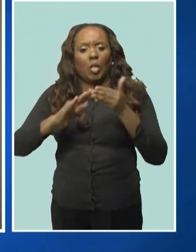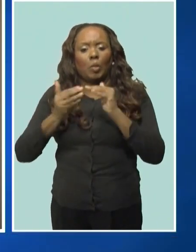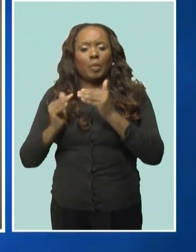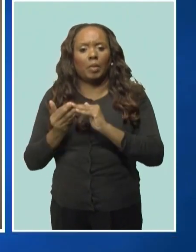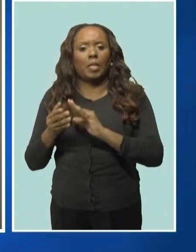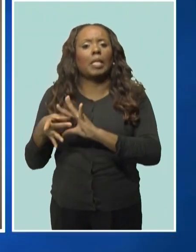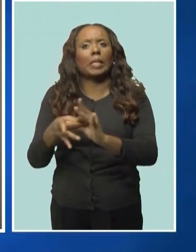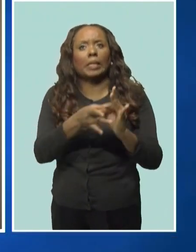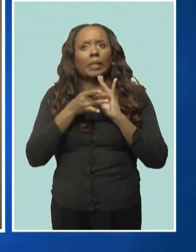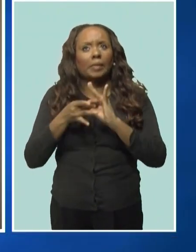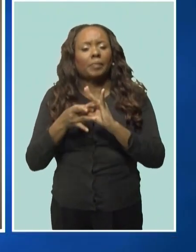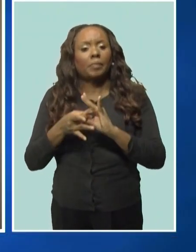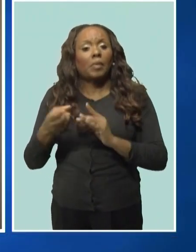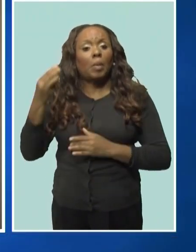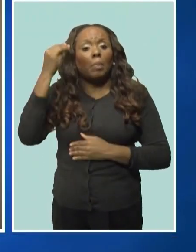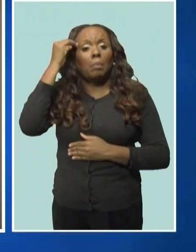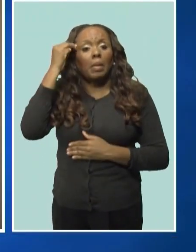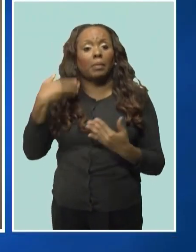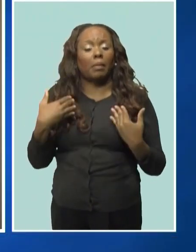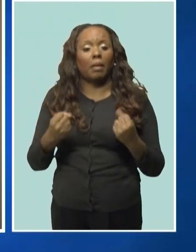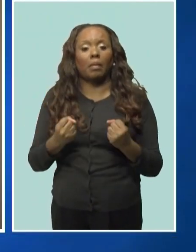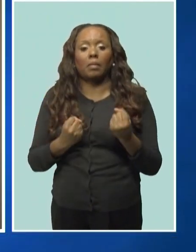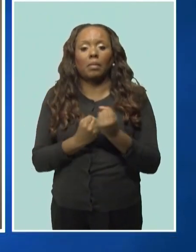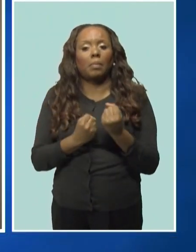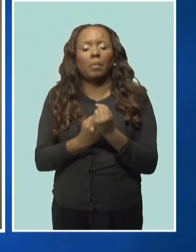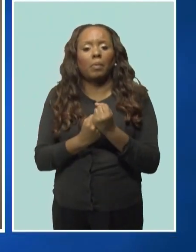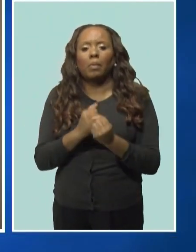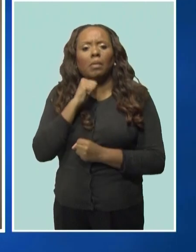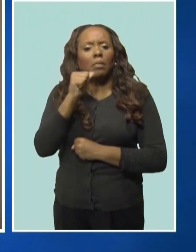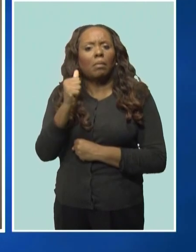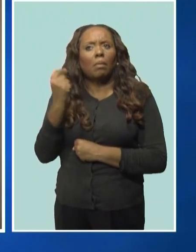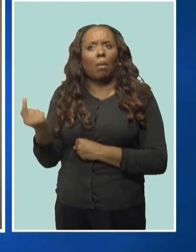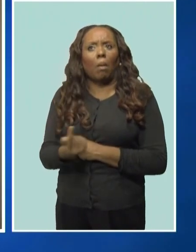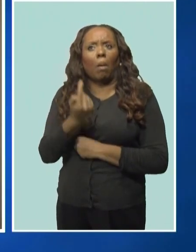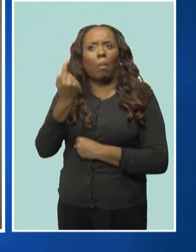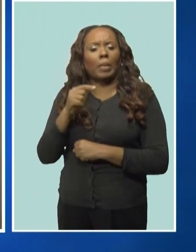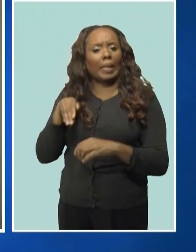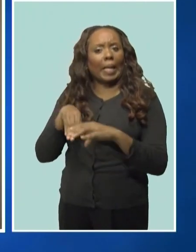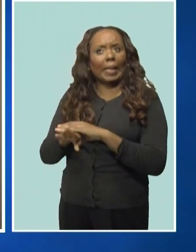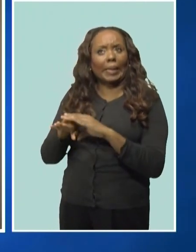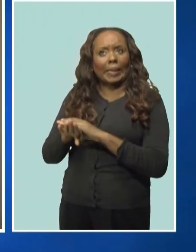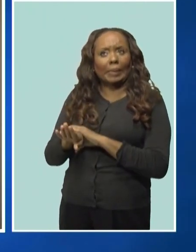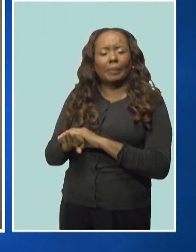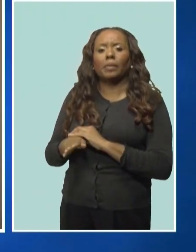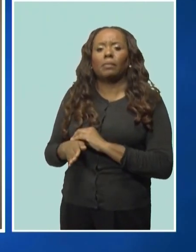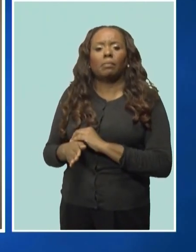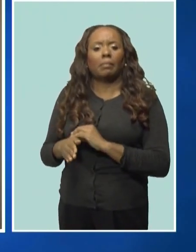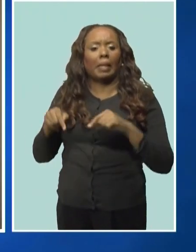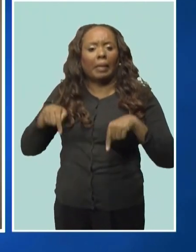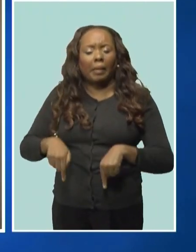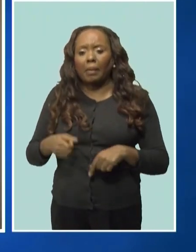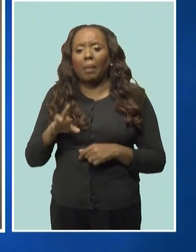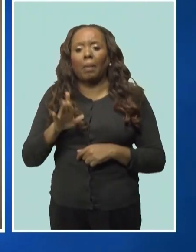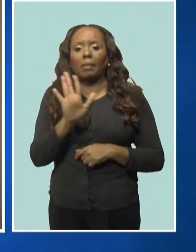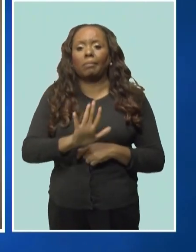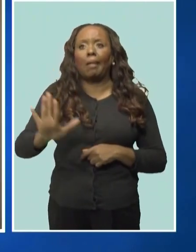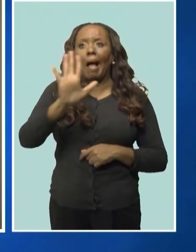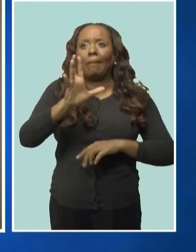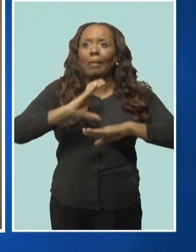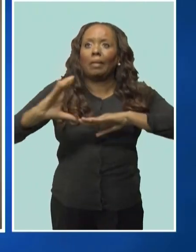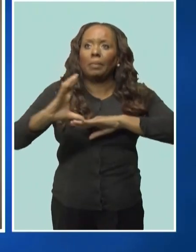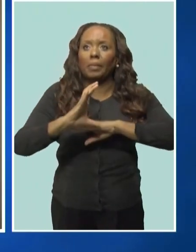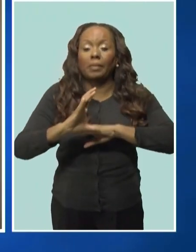mental health support is not always accessible for people within Barbados and the wider region. We know that it's